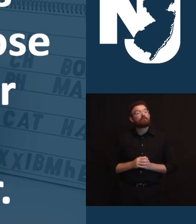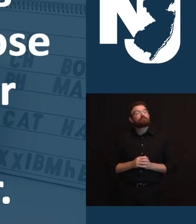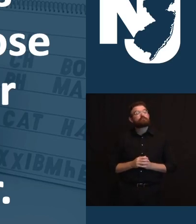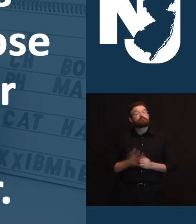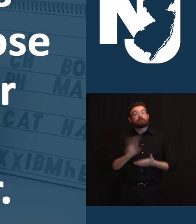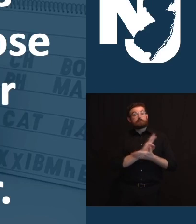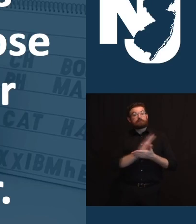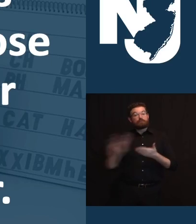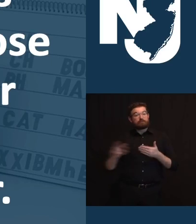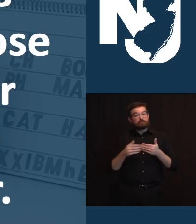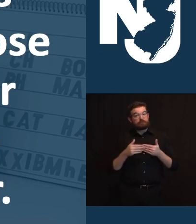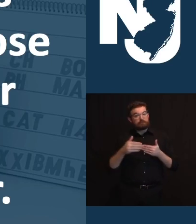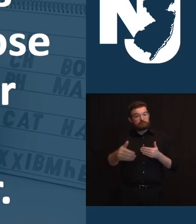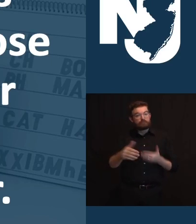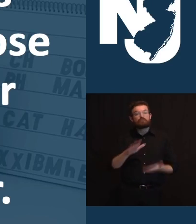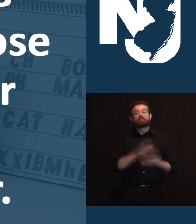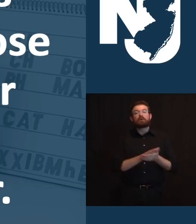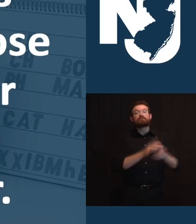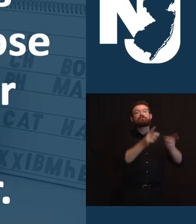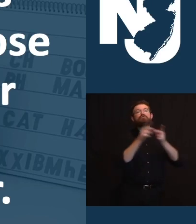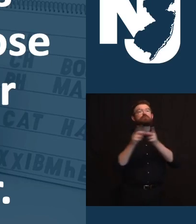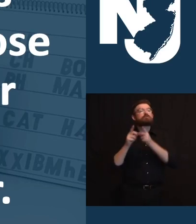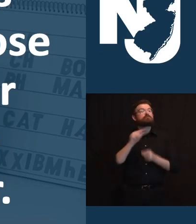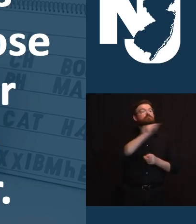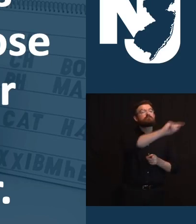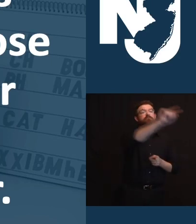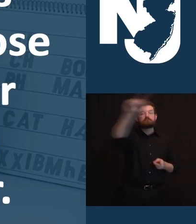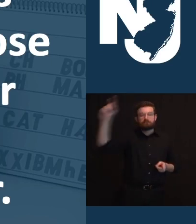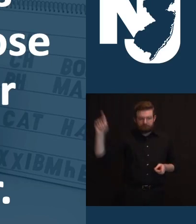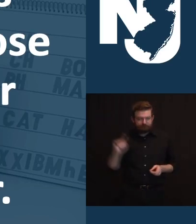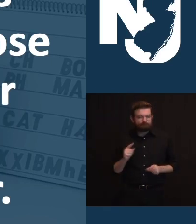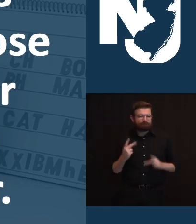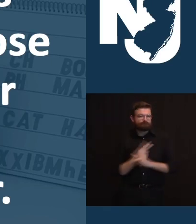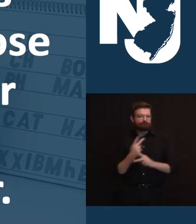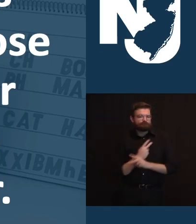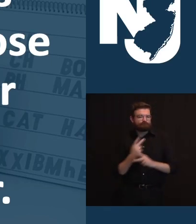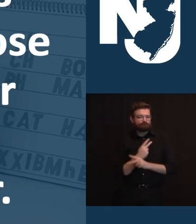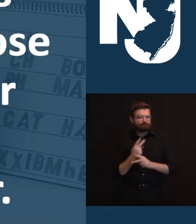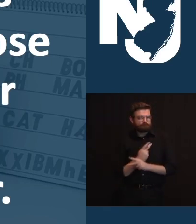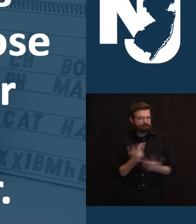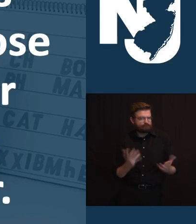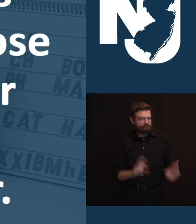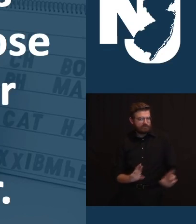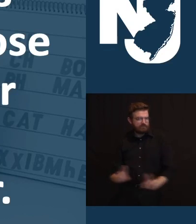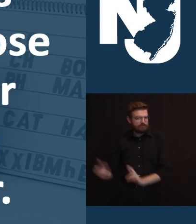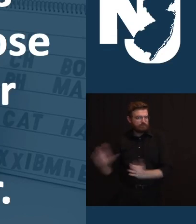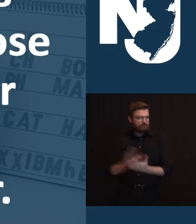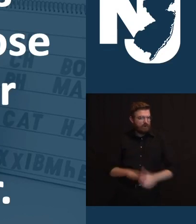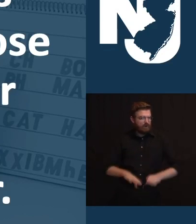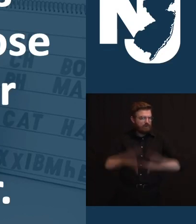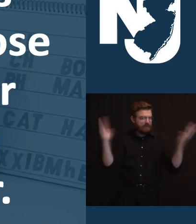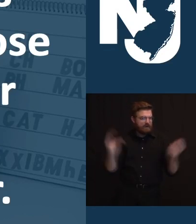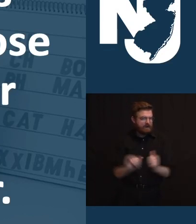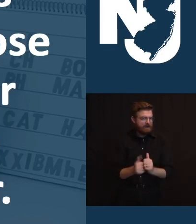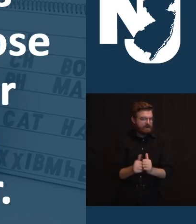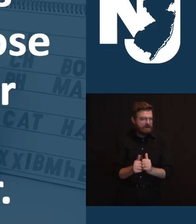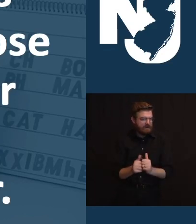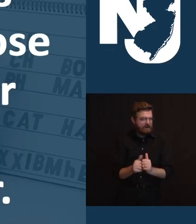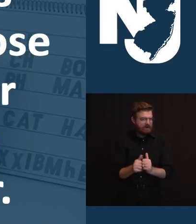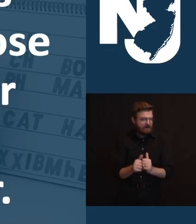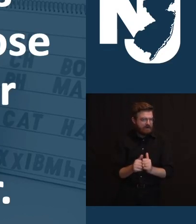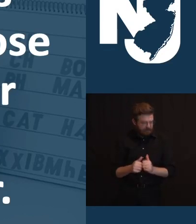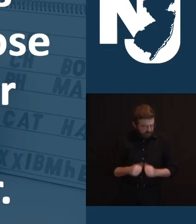public health data as we progress through the rest of this month and into August. We will continue to assess the realities of this virus on the